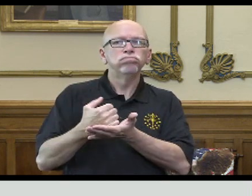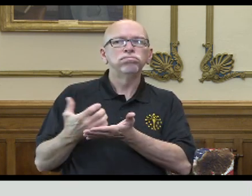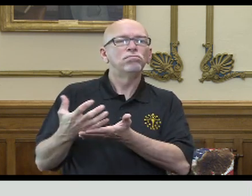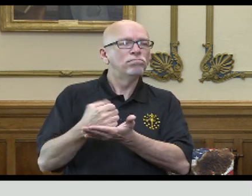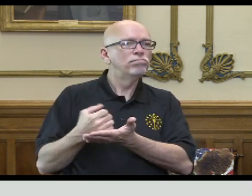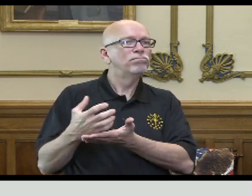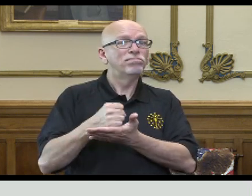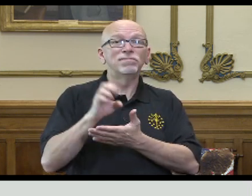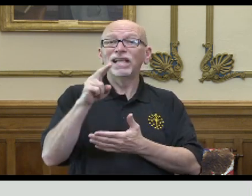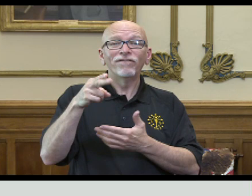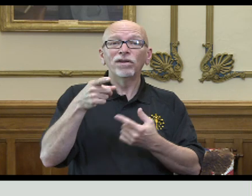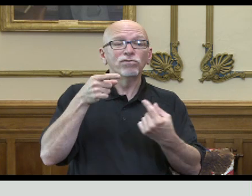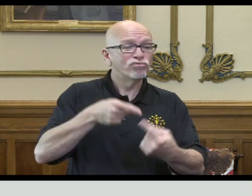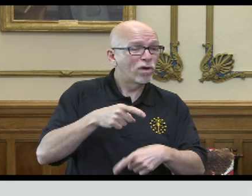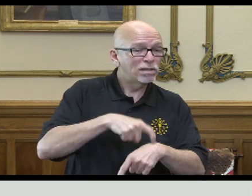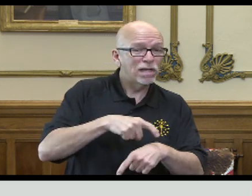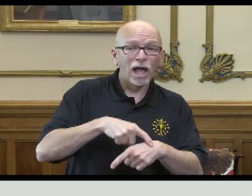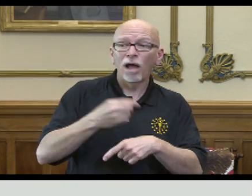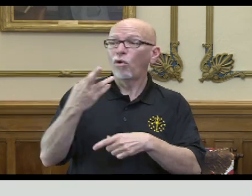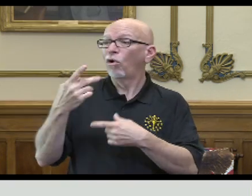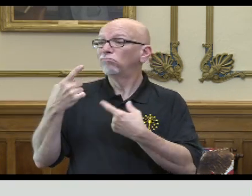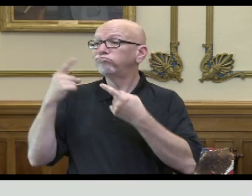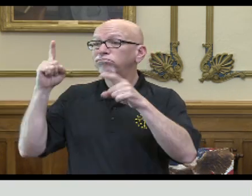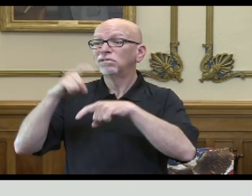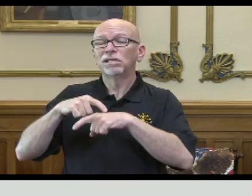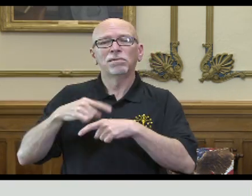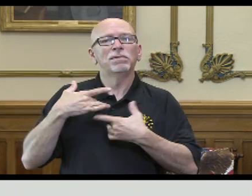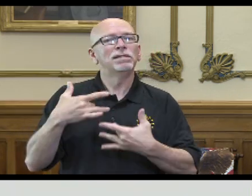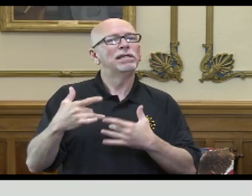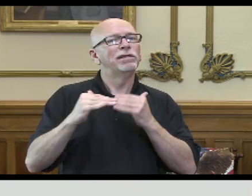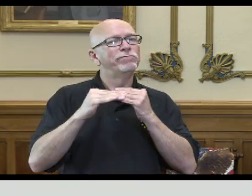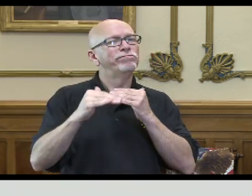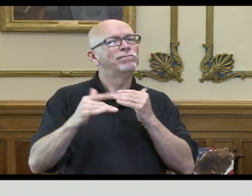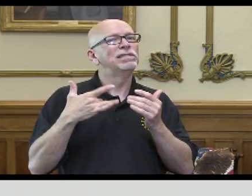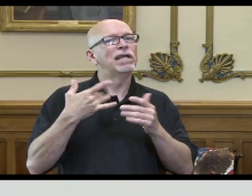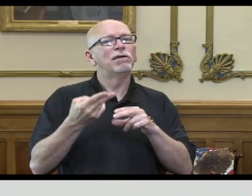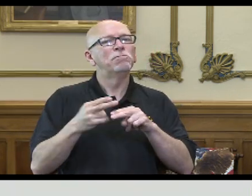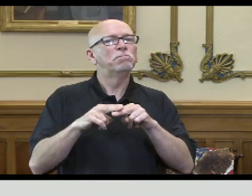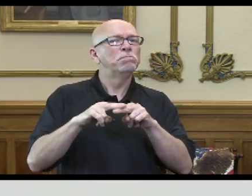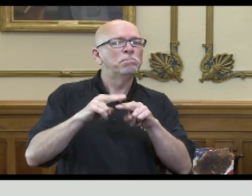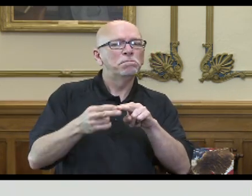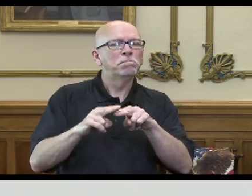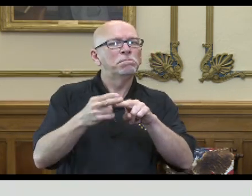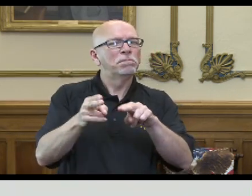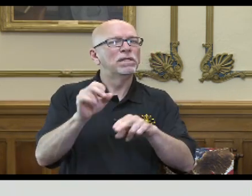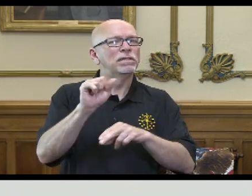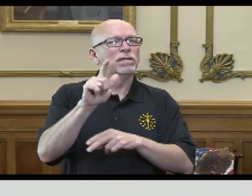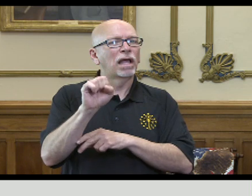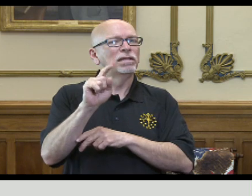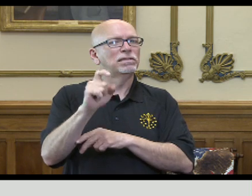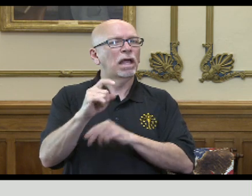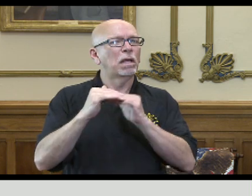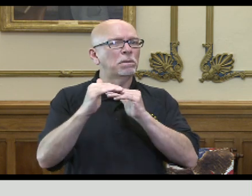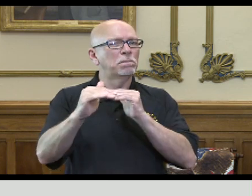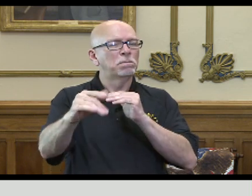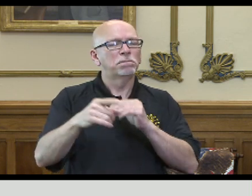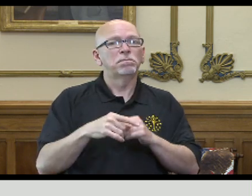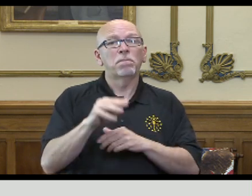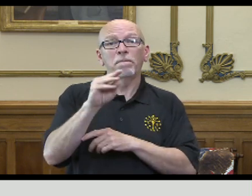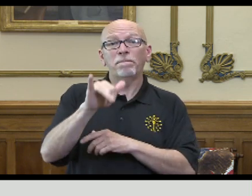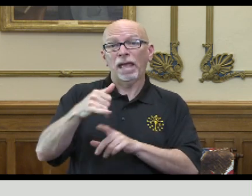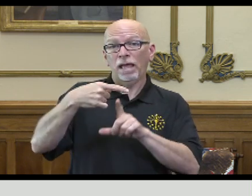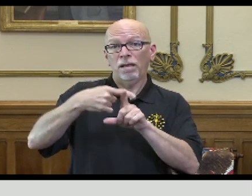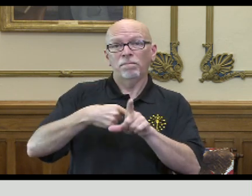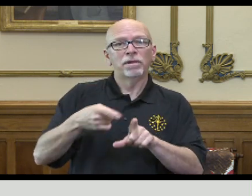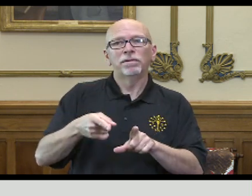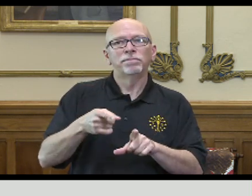Even in tough economic times, there's usually a growth pattern with the sales tax. But our May collections have